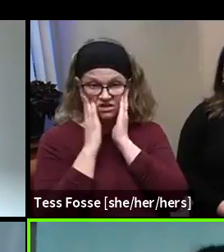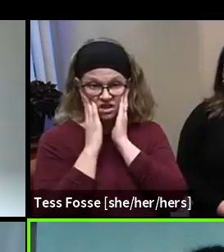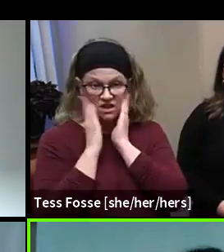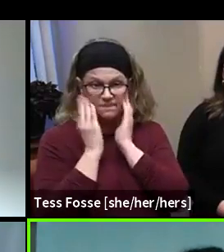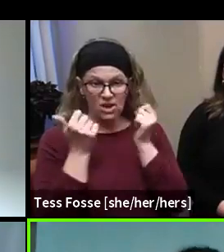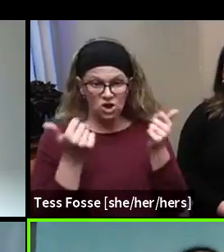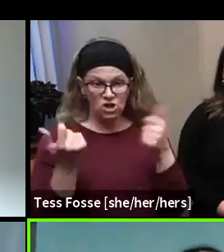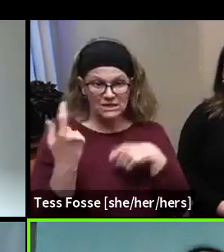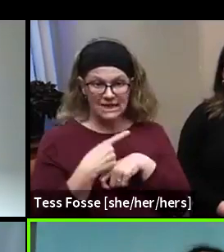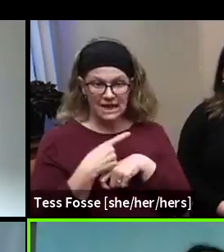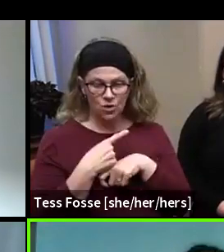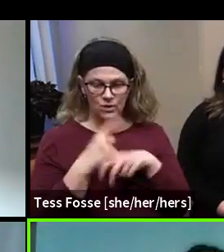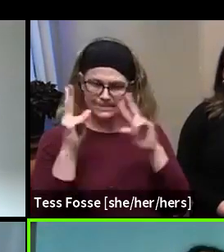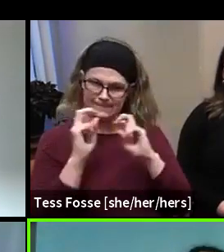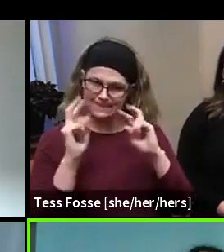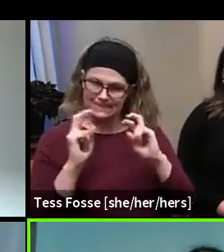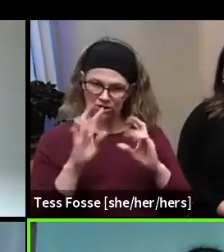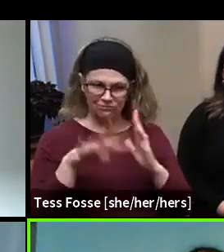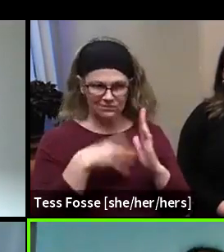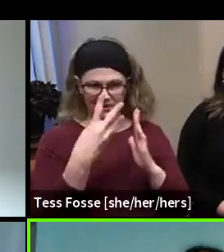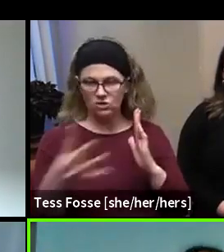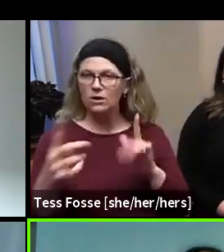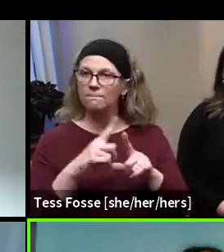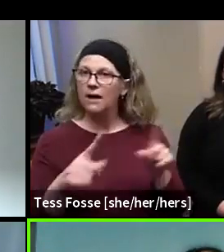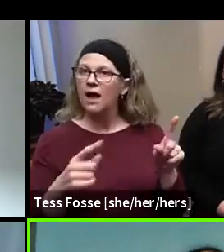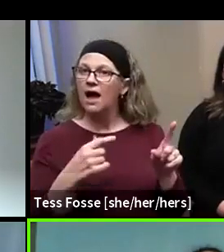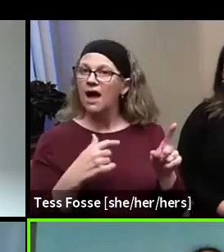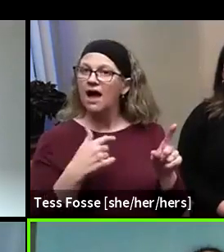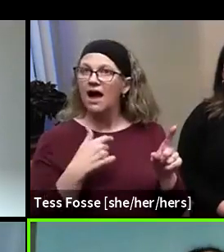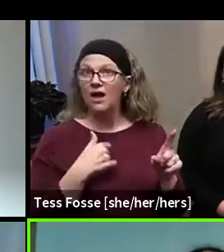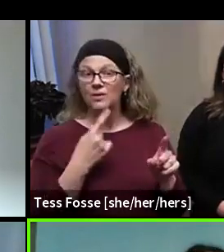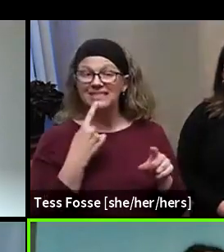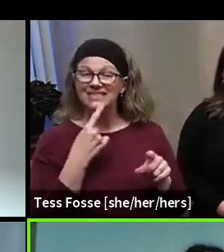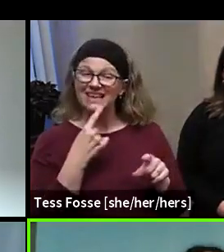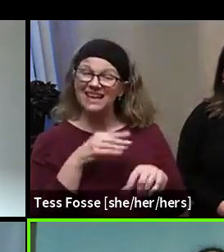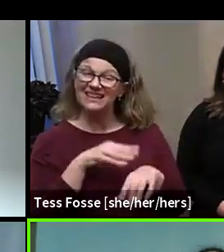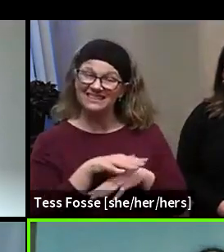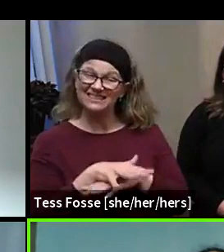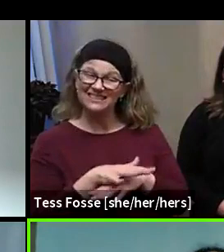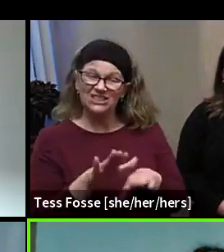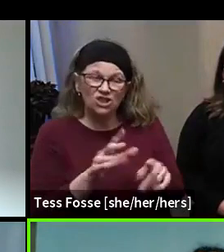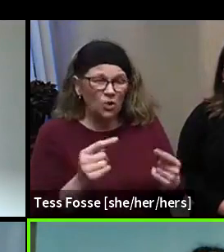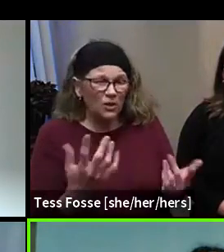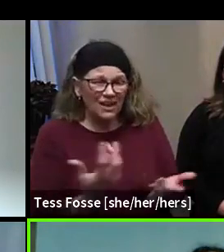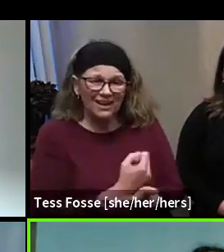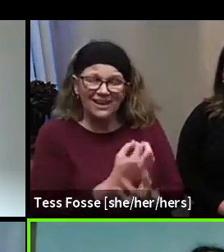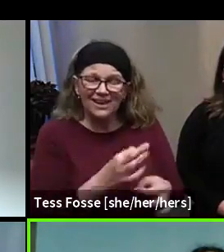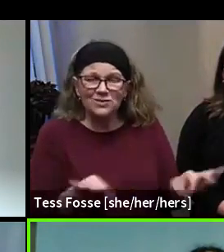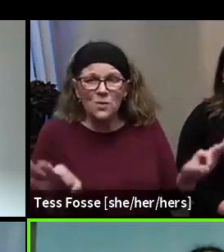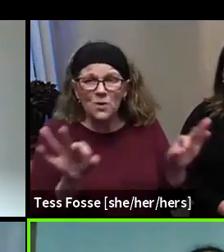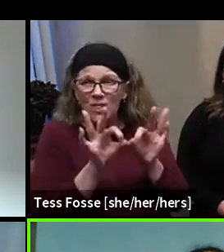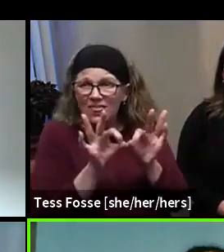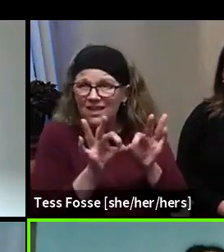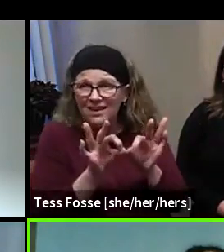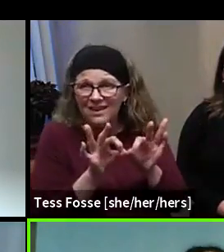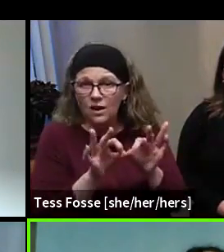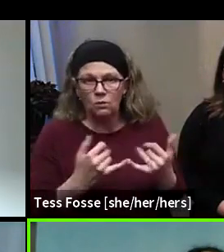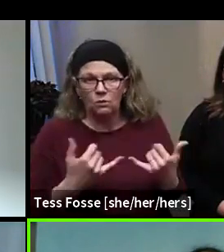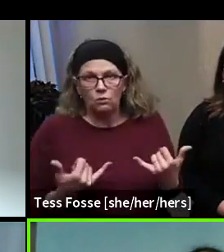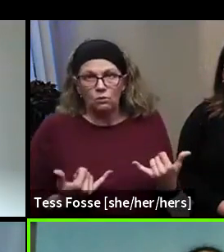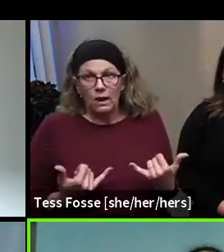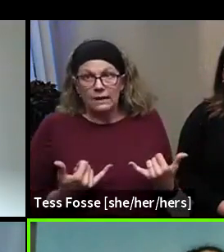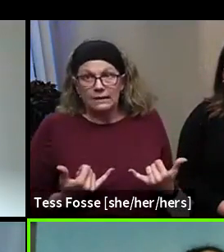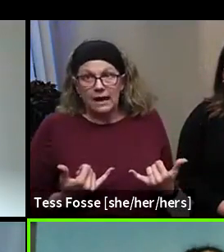good day. It's like, you would figure it out. But I would tell them to do it. Like, it's so worth it, because right